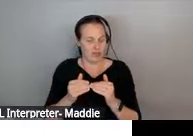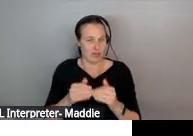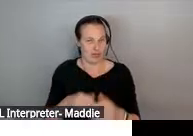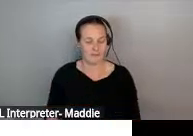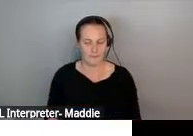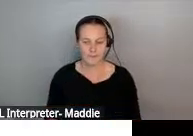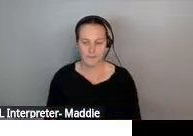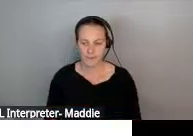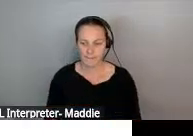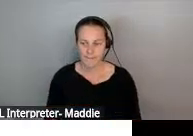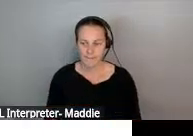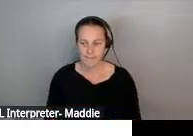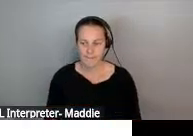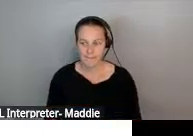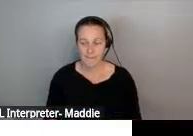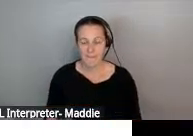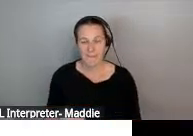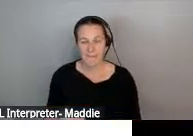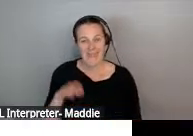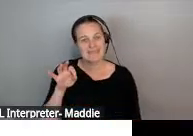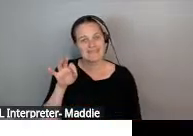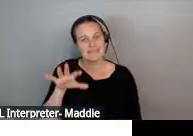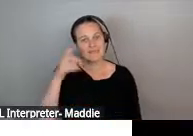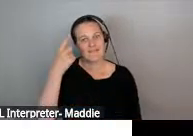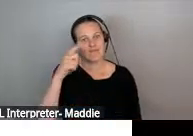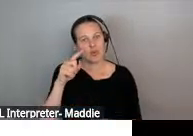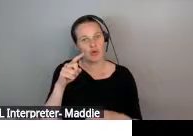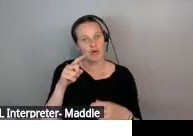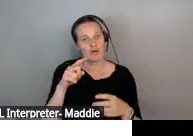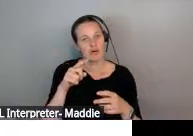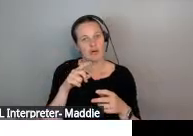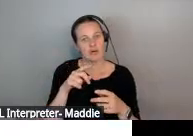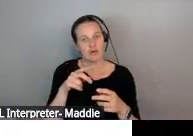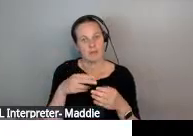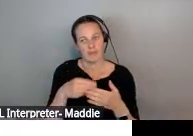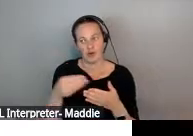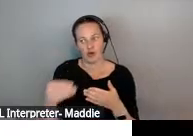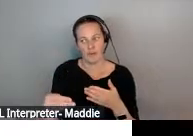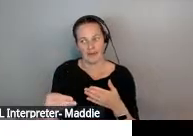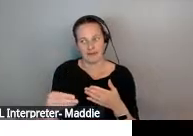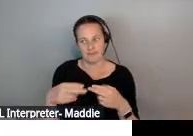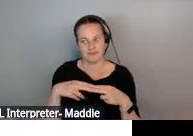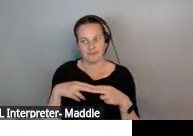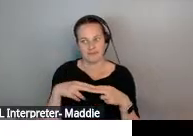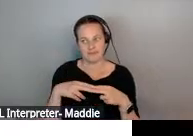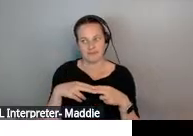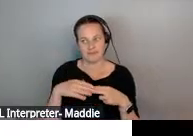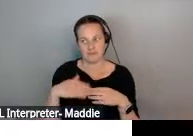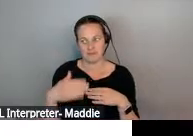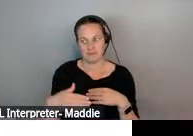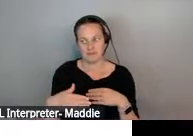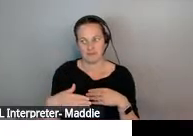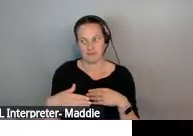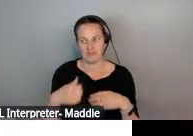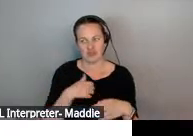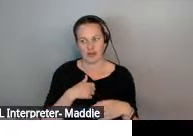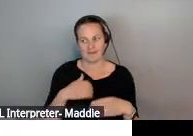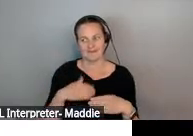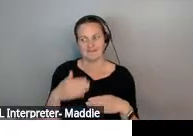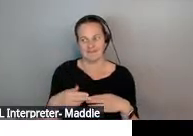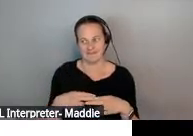So then some tips on accessible procurement, and we can go to the next slide. Sorry, we can go next slide